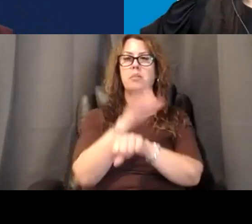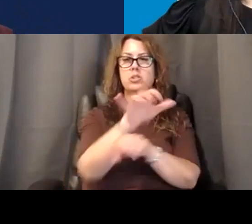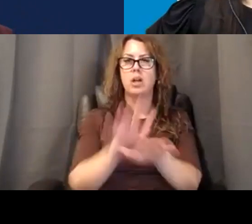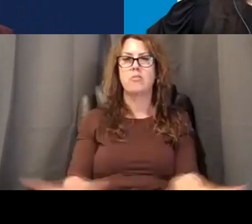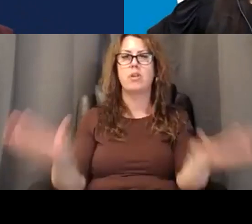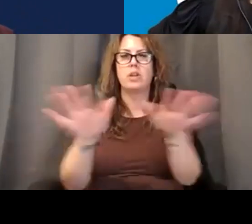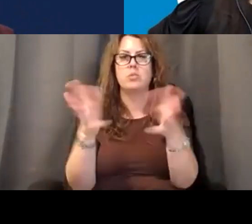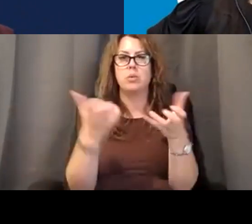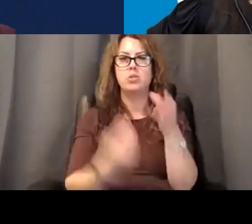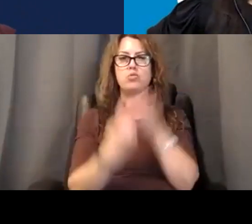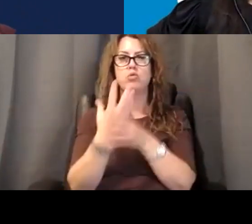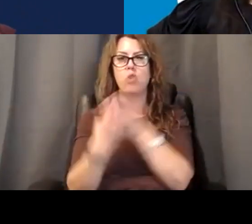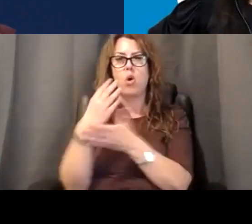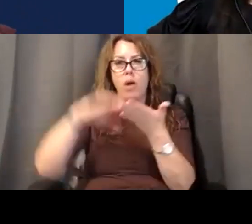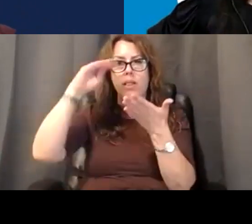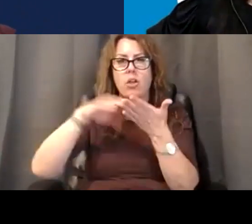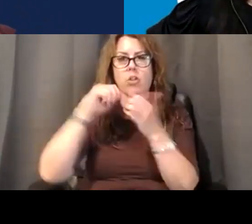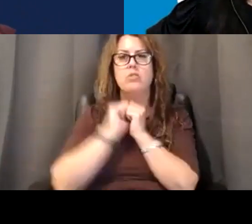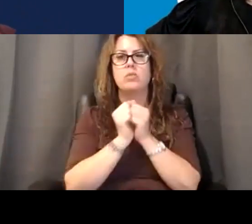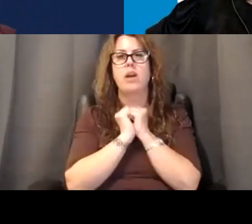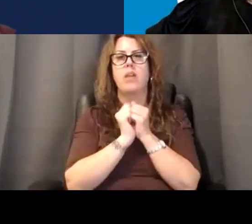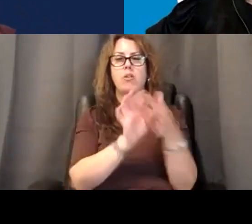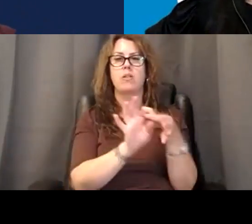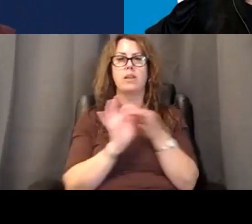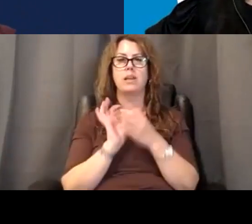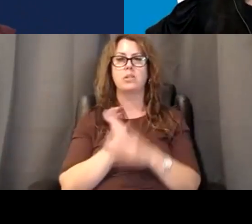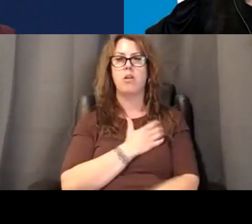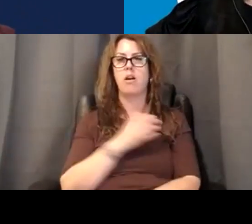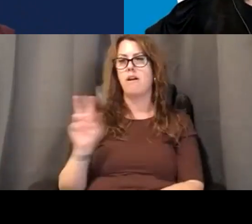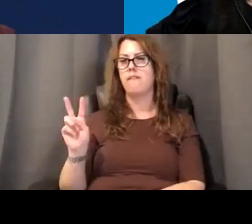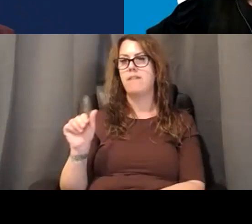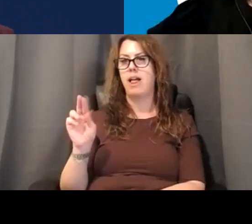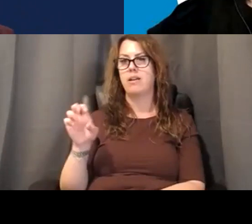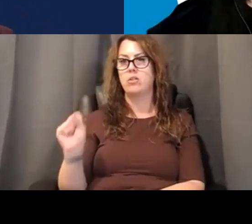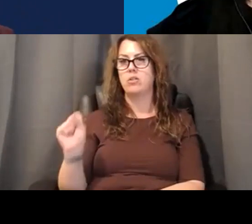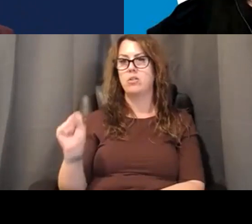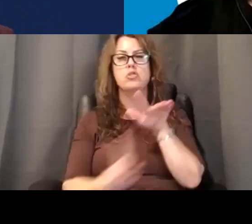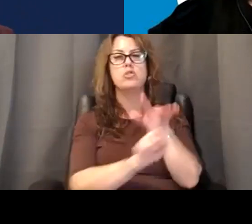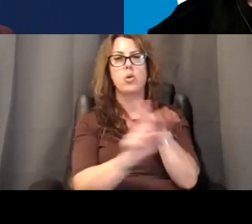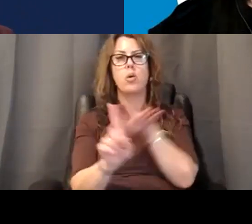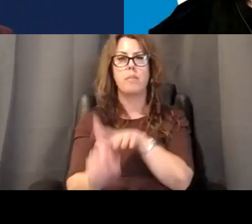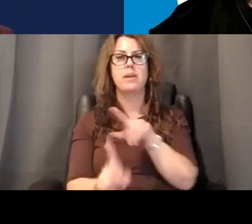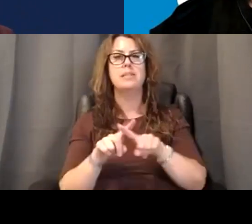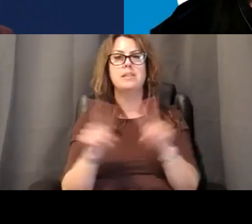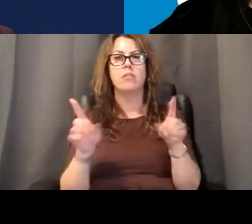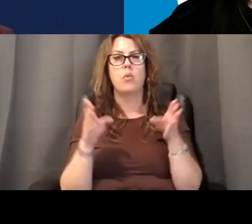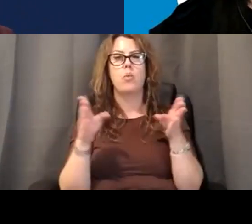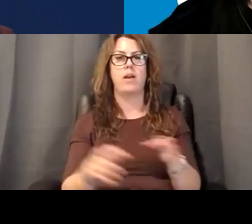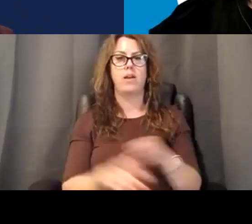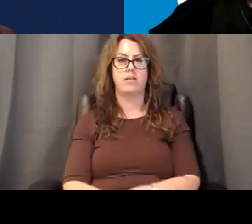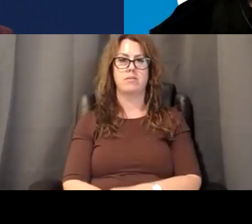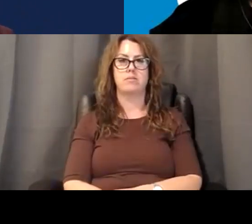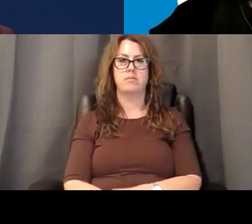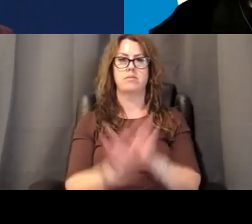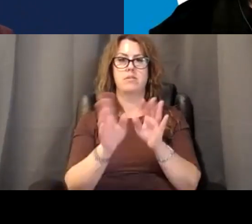together and to learn, linking it to our values, just showing up really differently. We just can't stress that